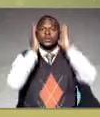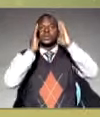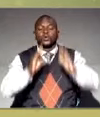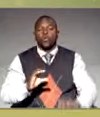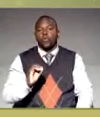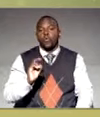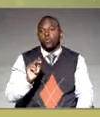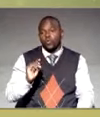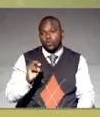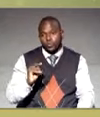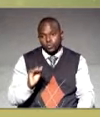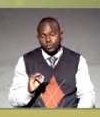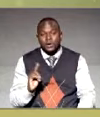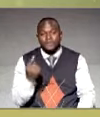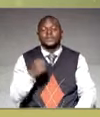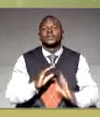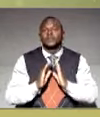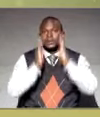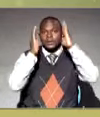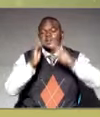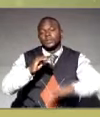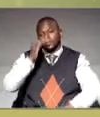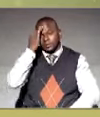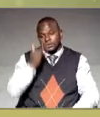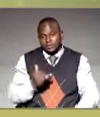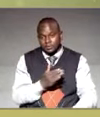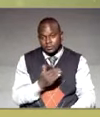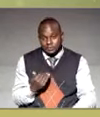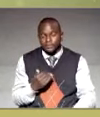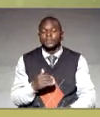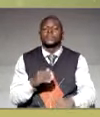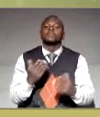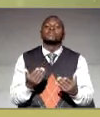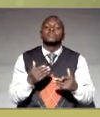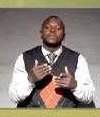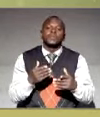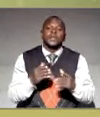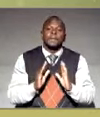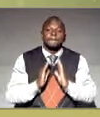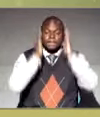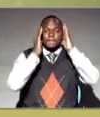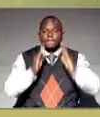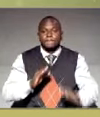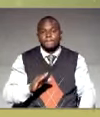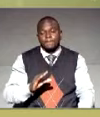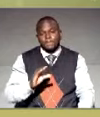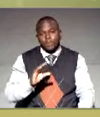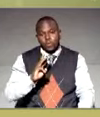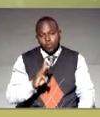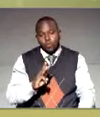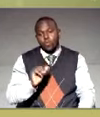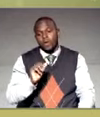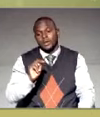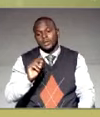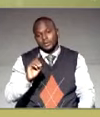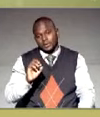Odongo, and our first Bishop of Soroti Catholic Diocese is Emeritus Bishop Erasmus Desiderius Wandera,